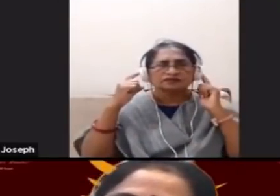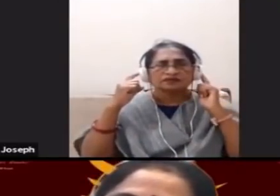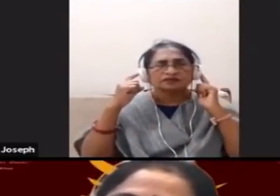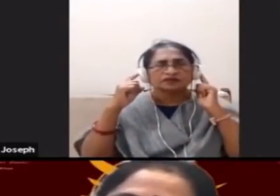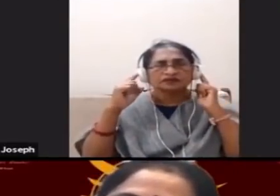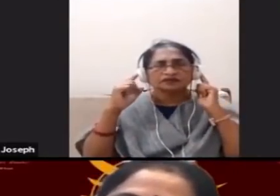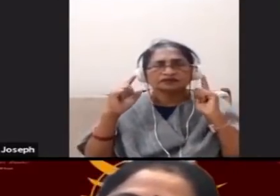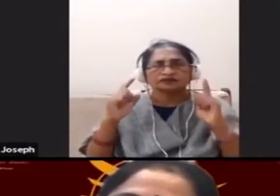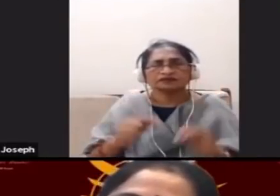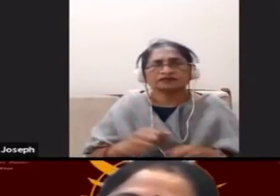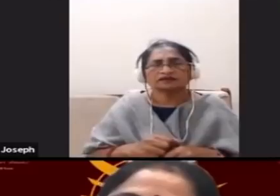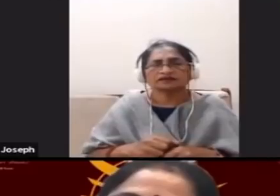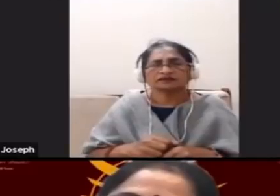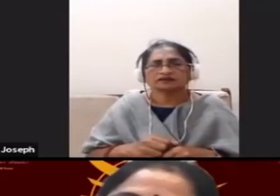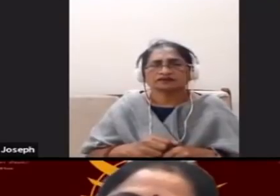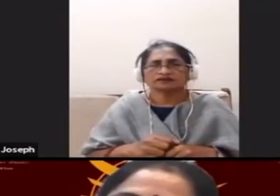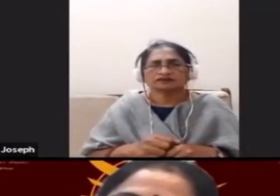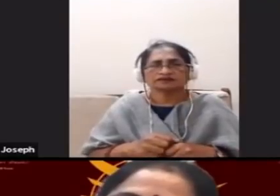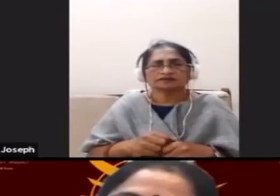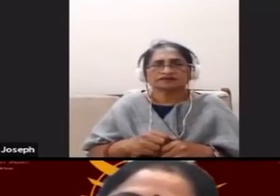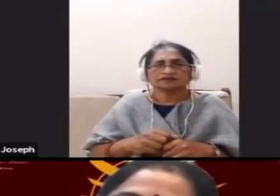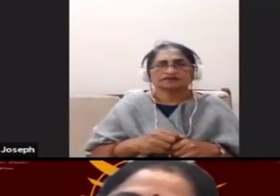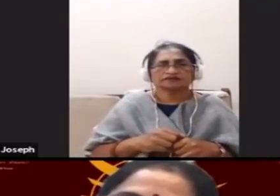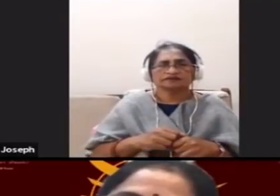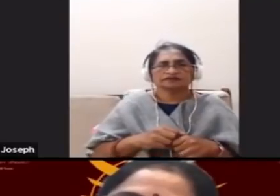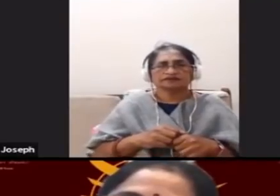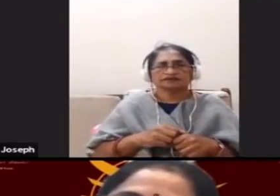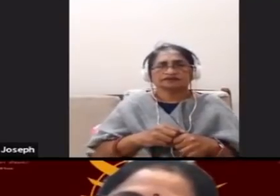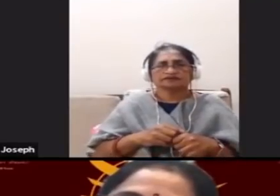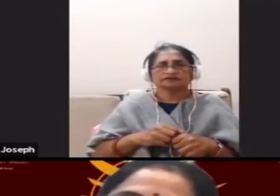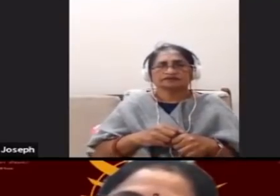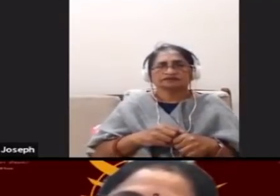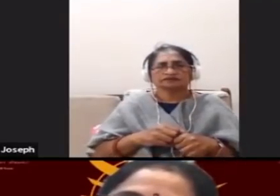October 14, 1992, and was first observed that year.